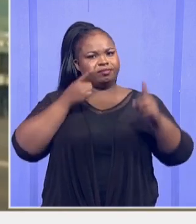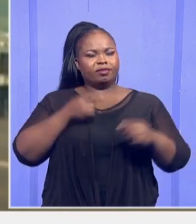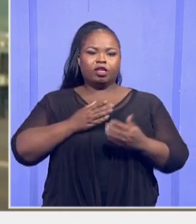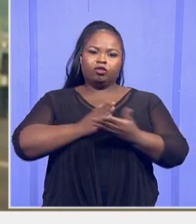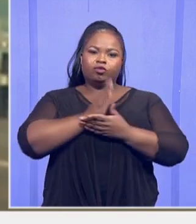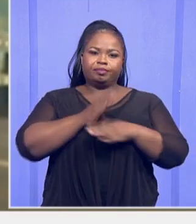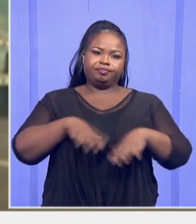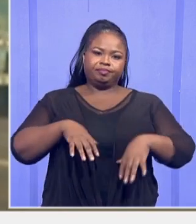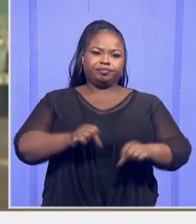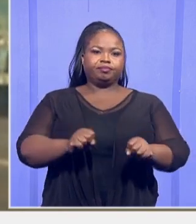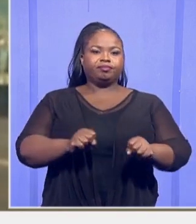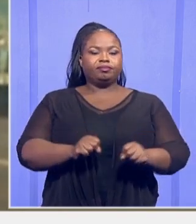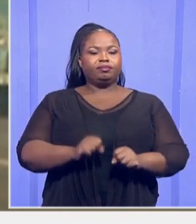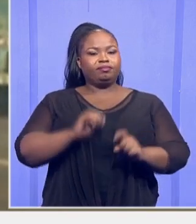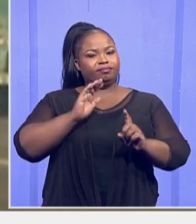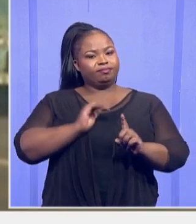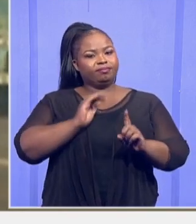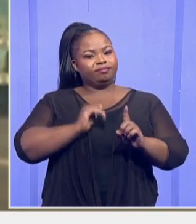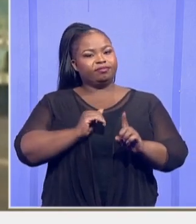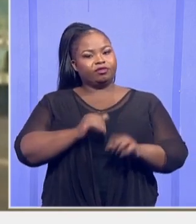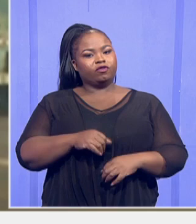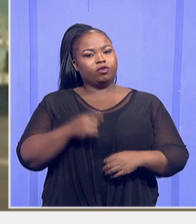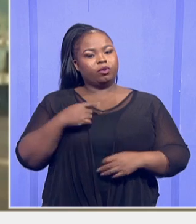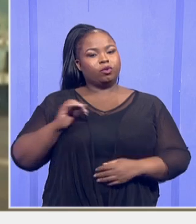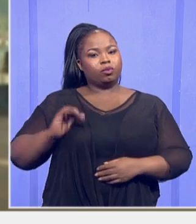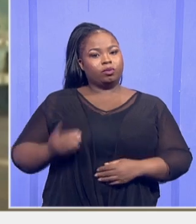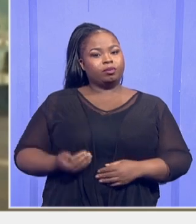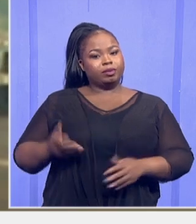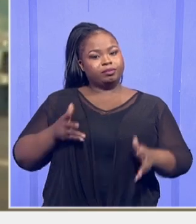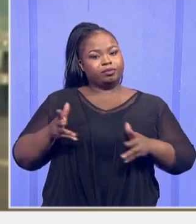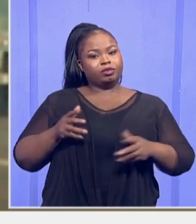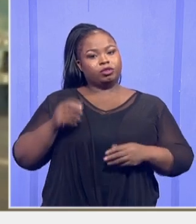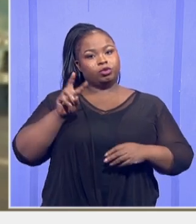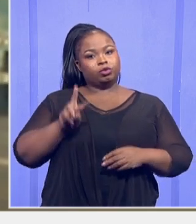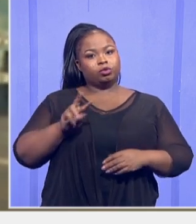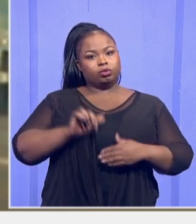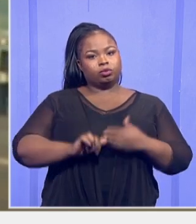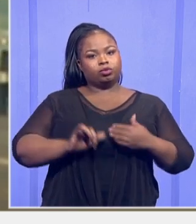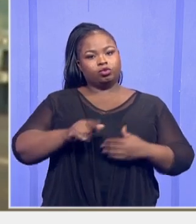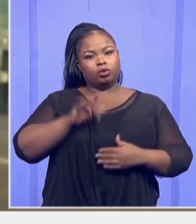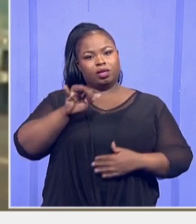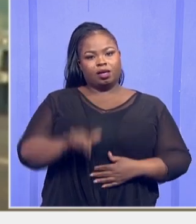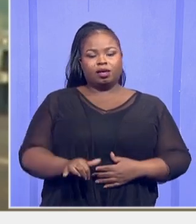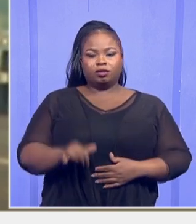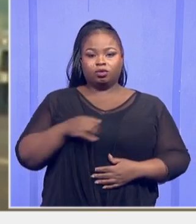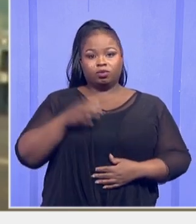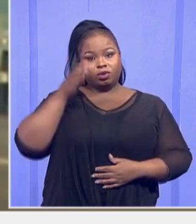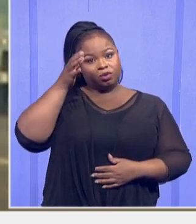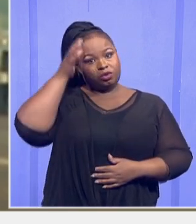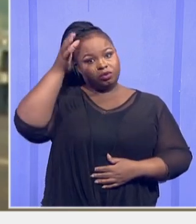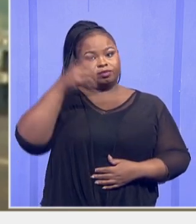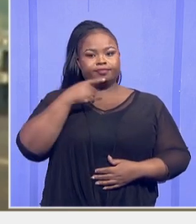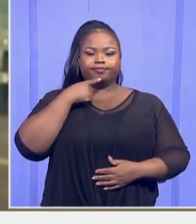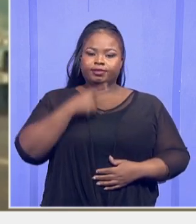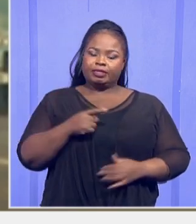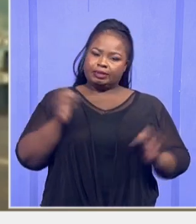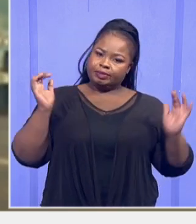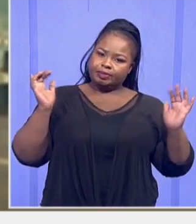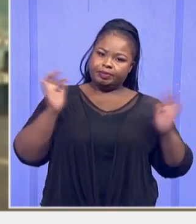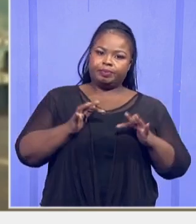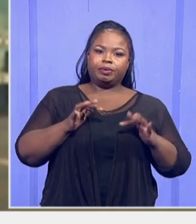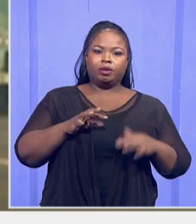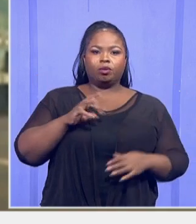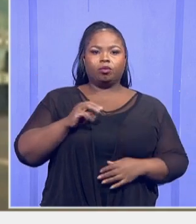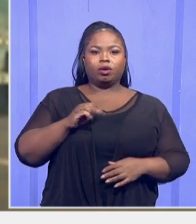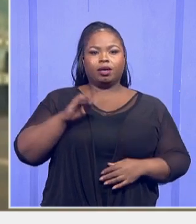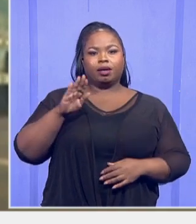host a farewell send-off match for Banyana Banyana on the 2nd of July, and our concept is that we need to fill up Peter Mokaba Stadium